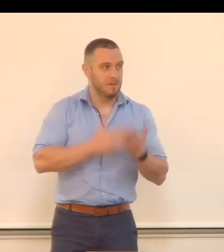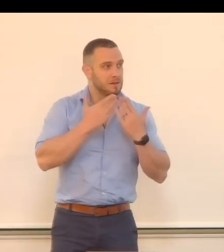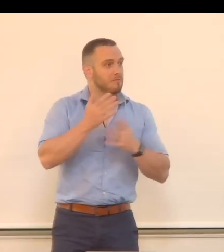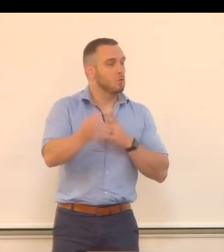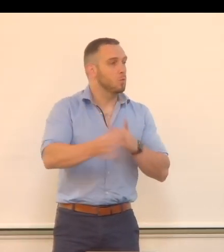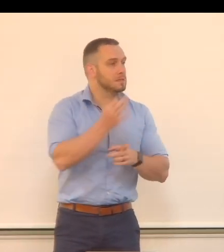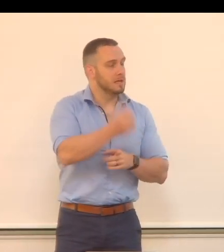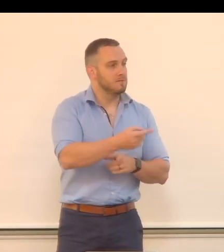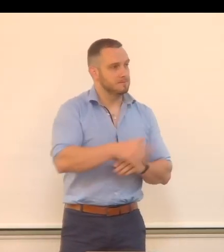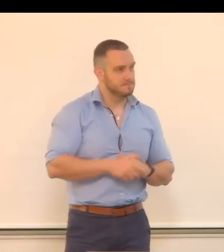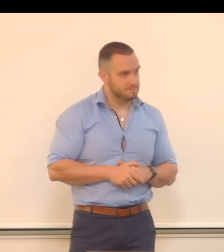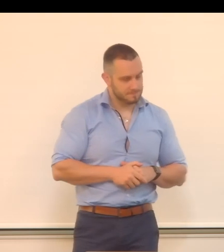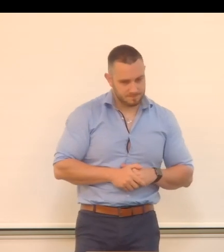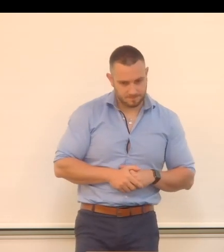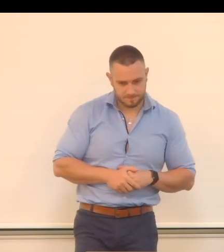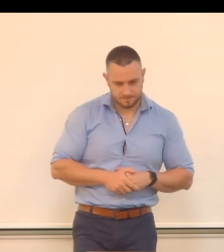question?